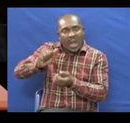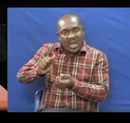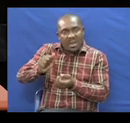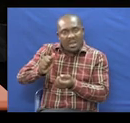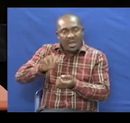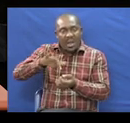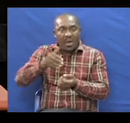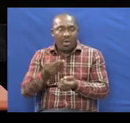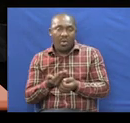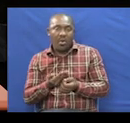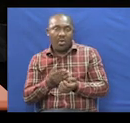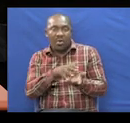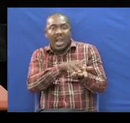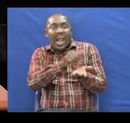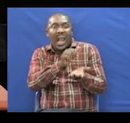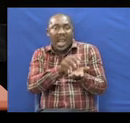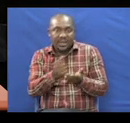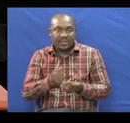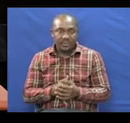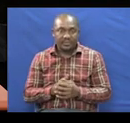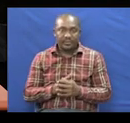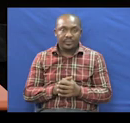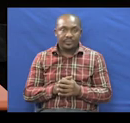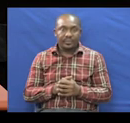lunch. Let me write those two sentences.